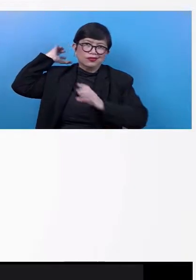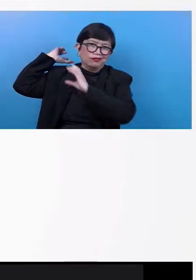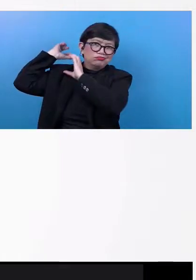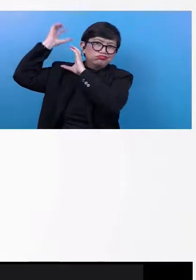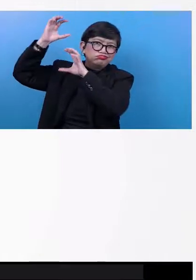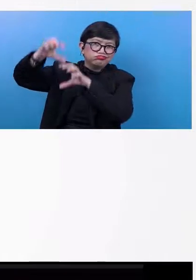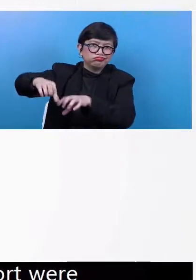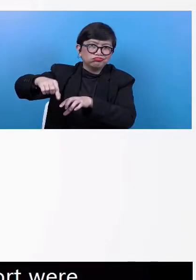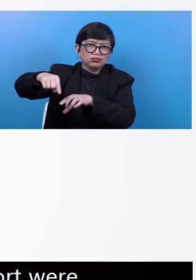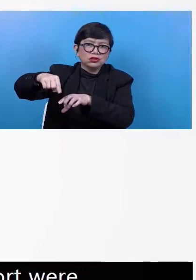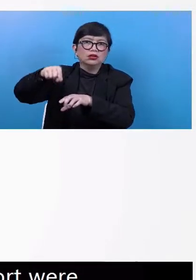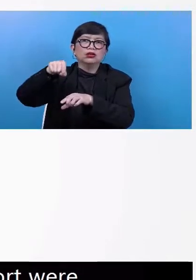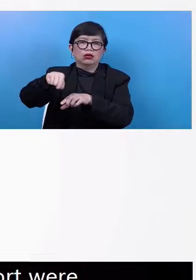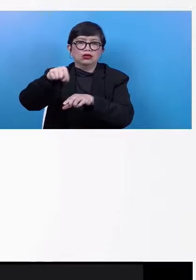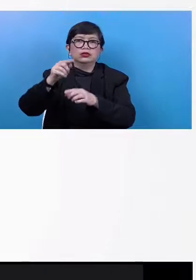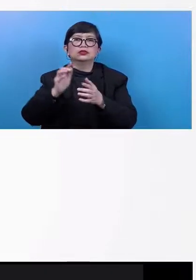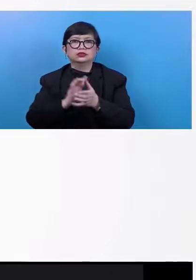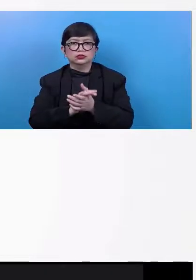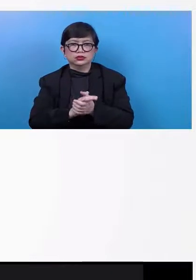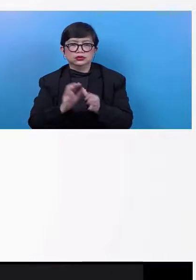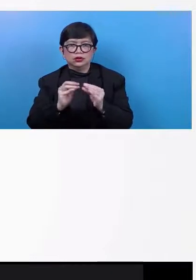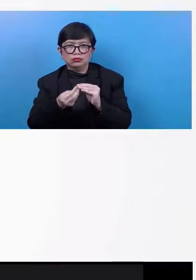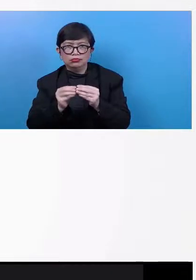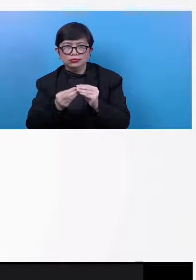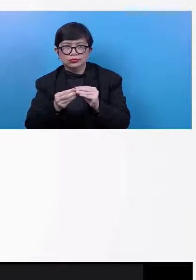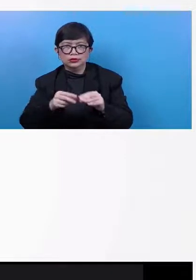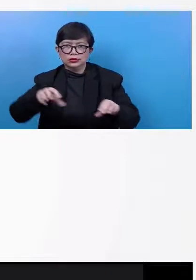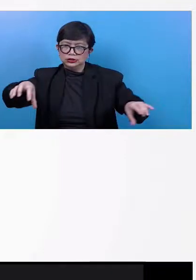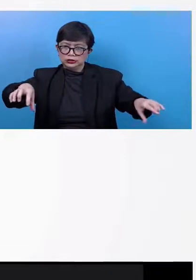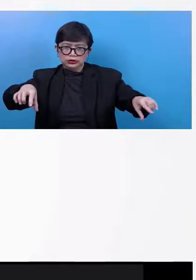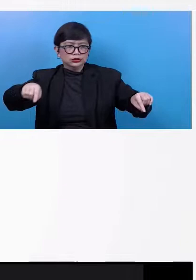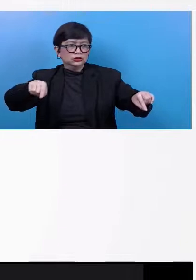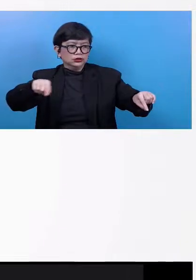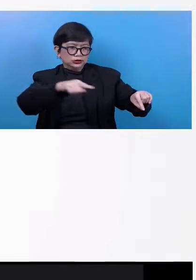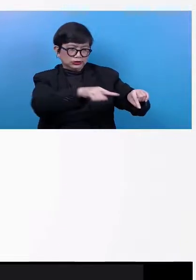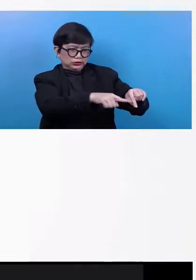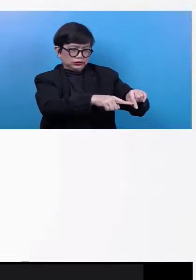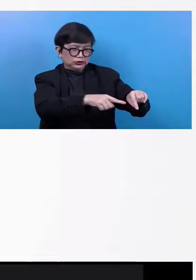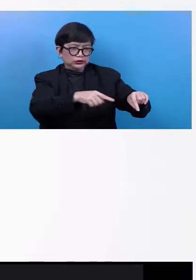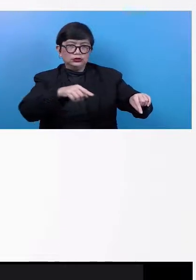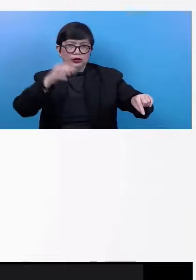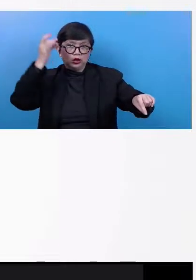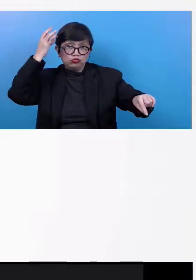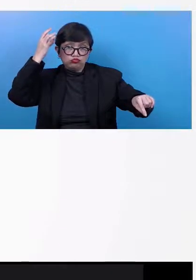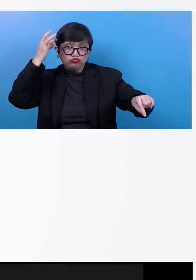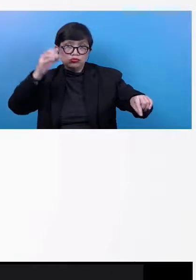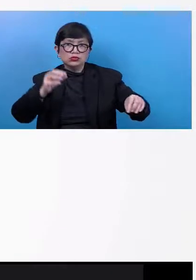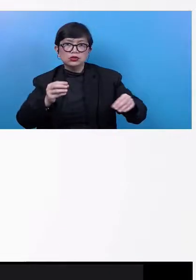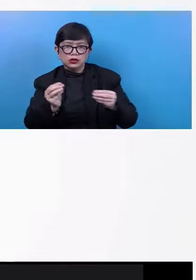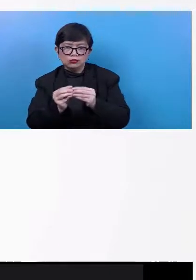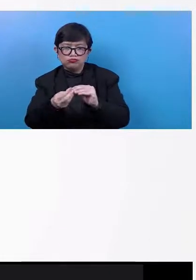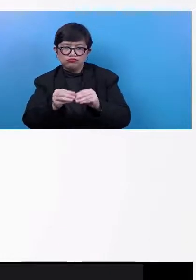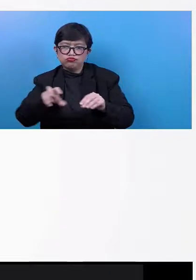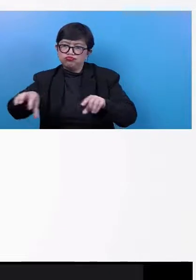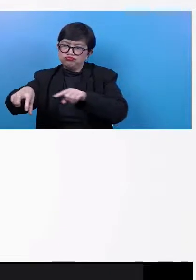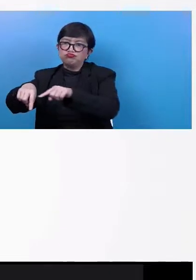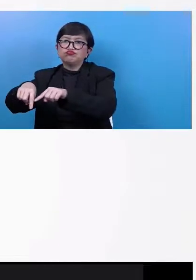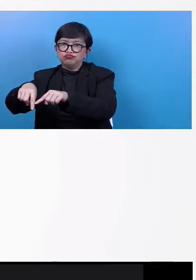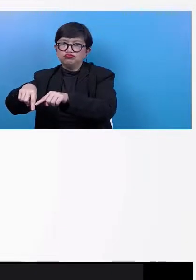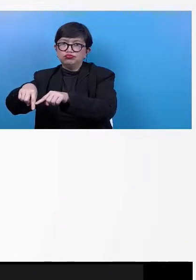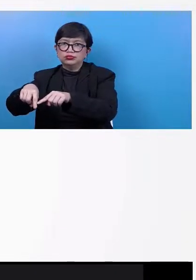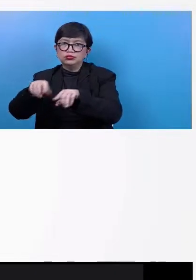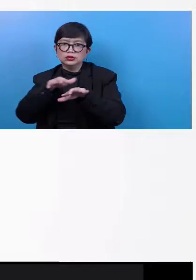failure downstream. The third and final tier is more quantitative, where we're looking at, from a network science perspective, how these individual